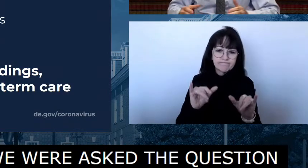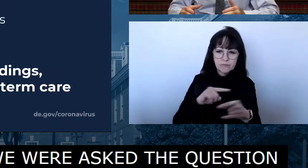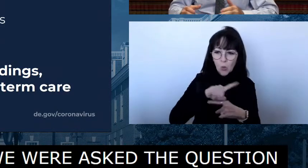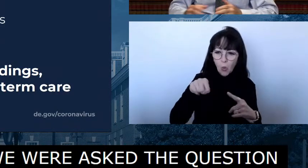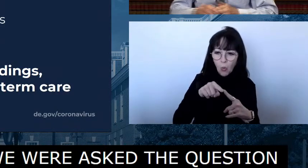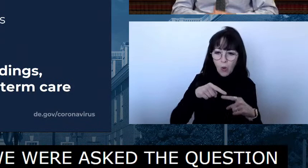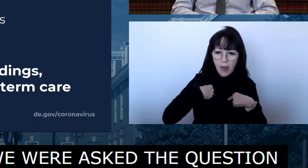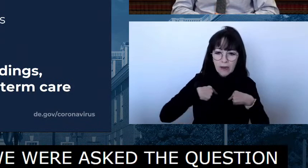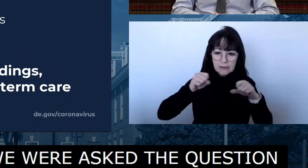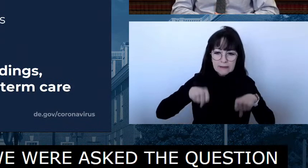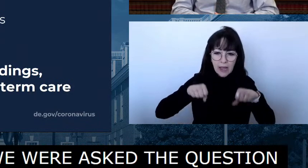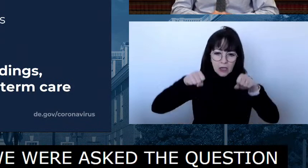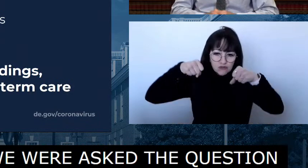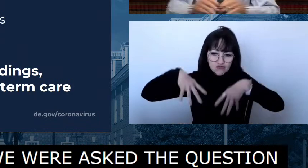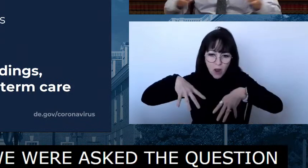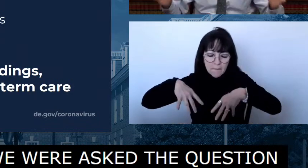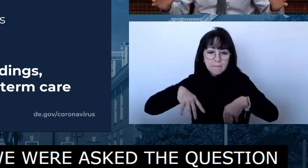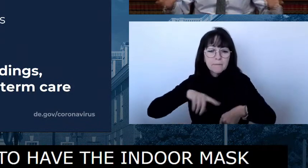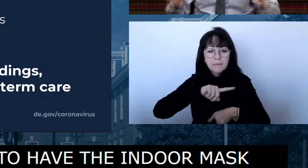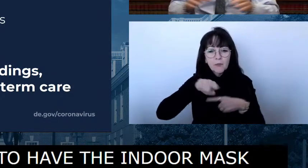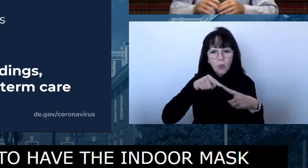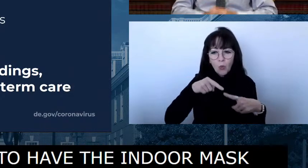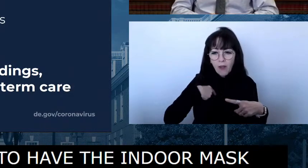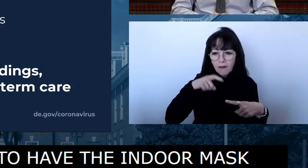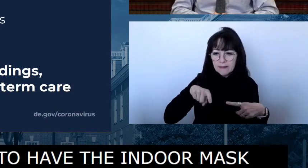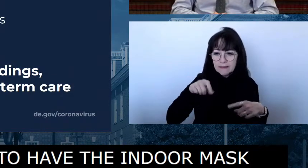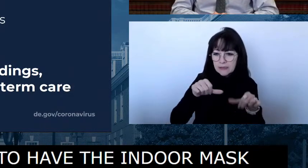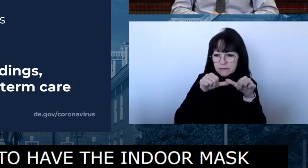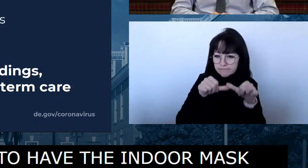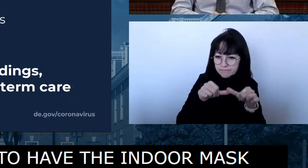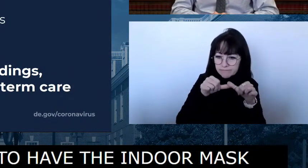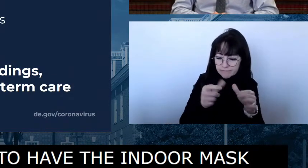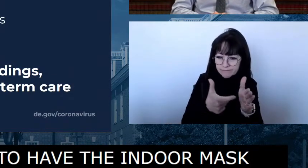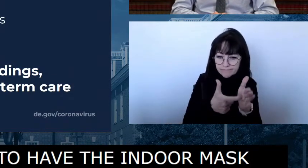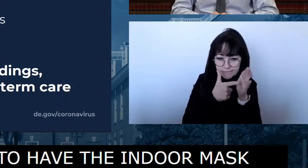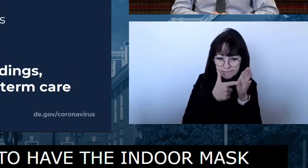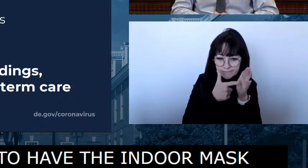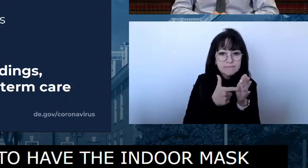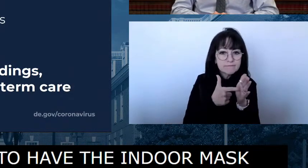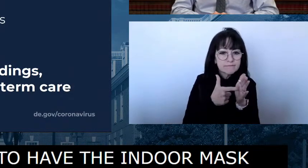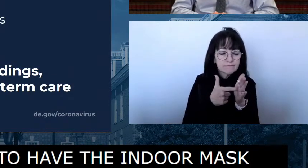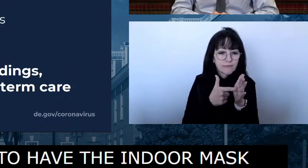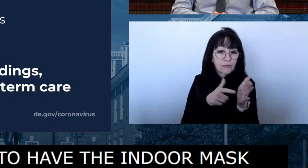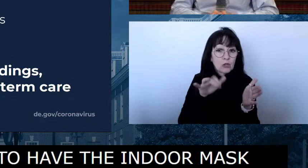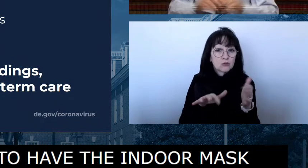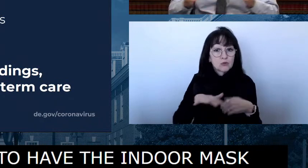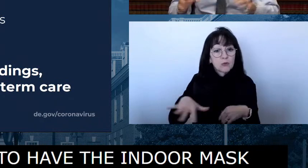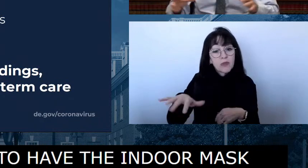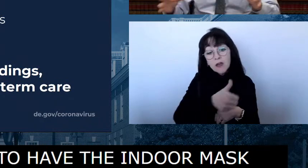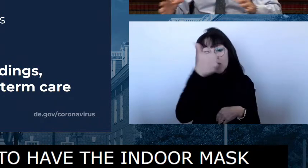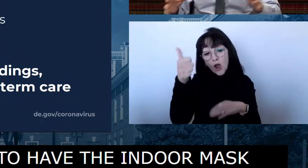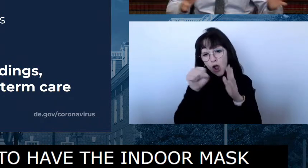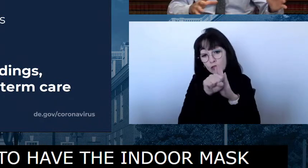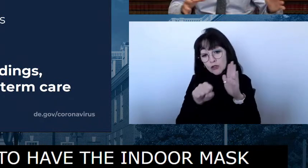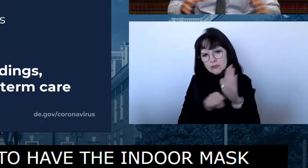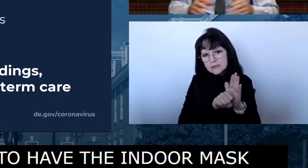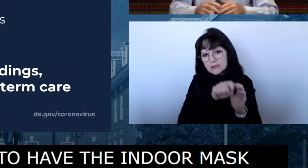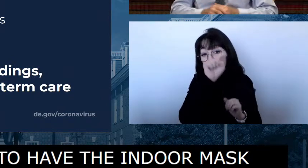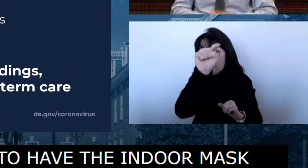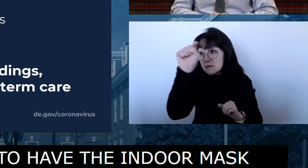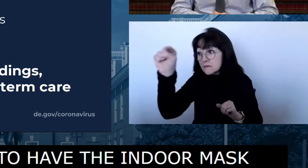follow the data. We consider the spread of the virus in states around us. We look at the actions